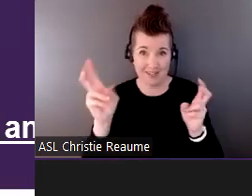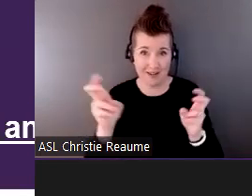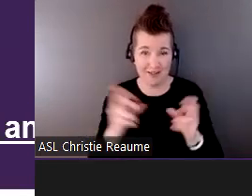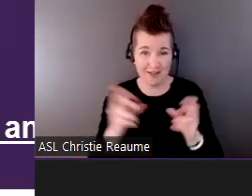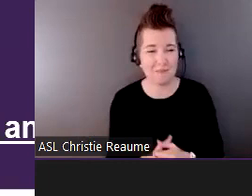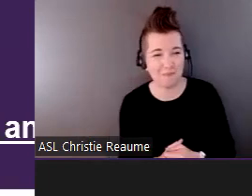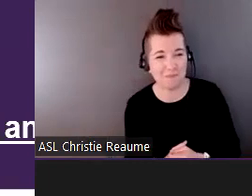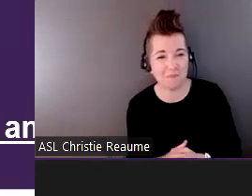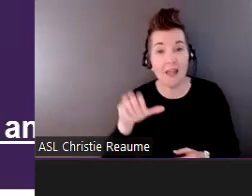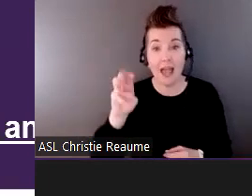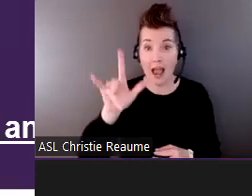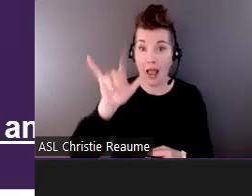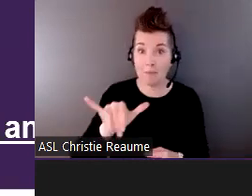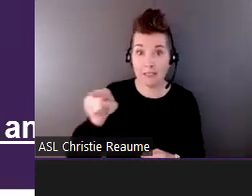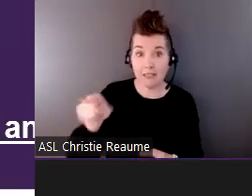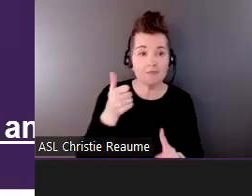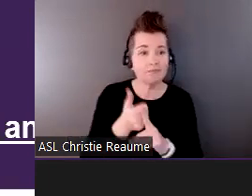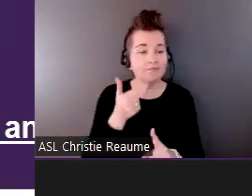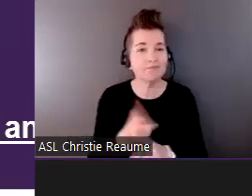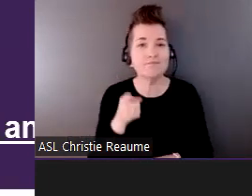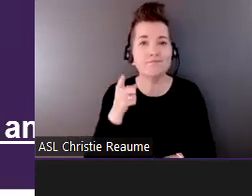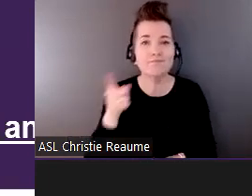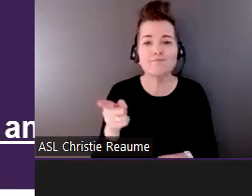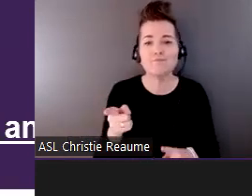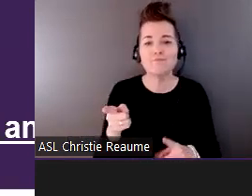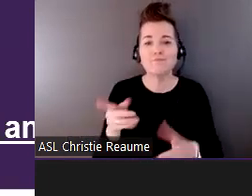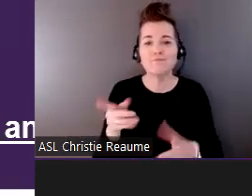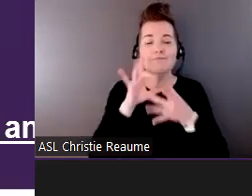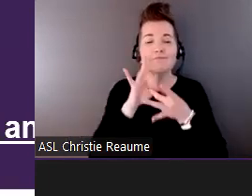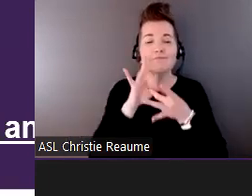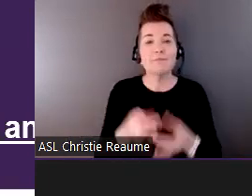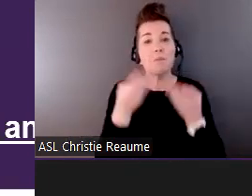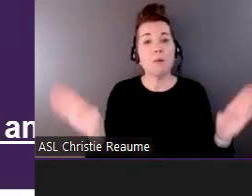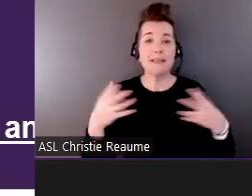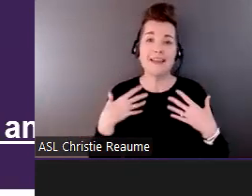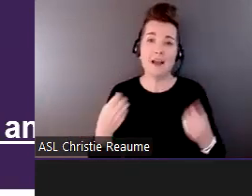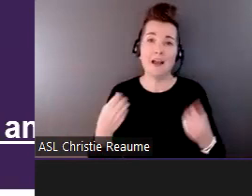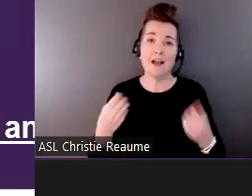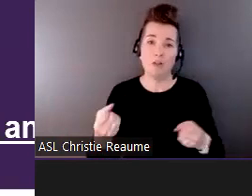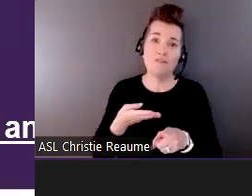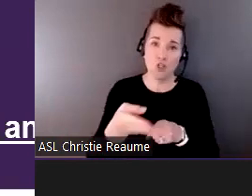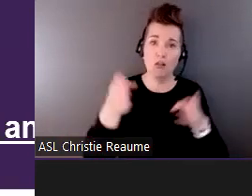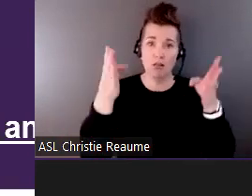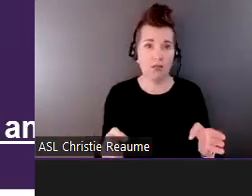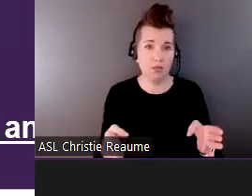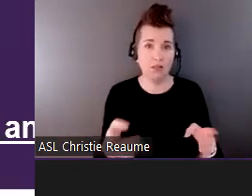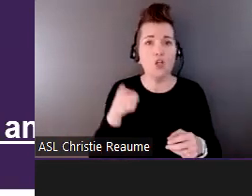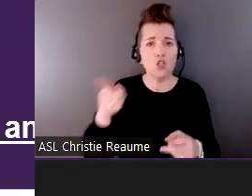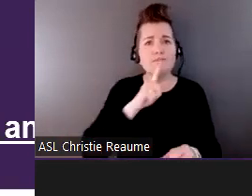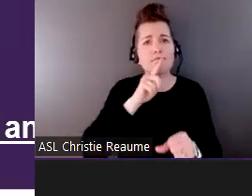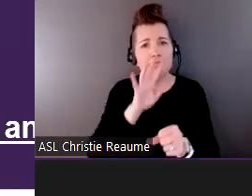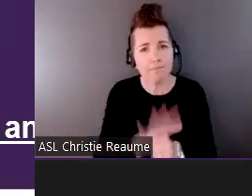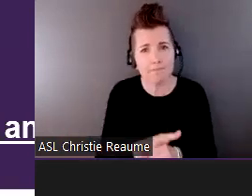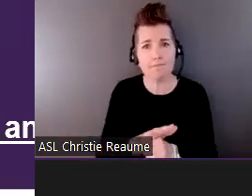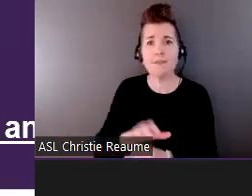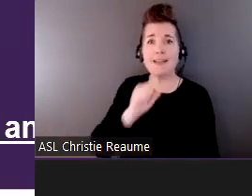and Emily her background is she's a public health professional dedicated to improving the lives for